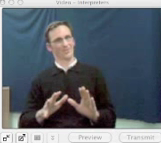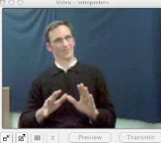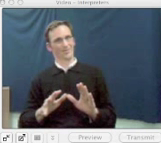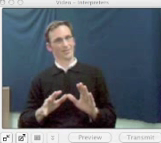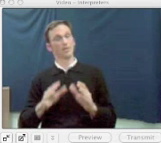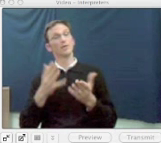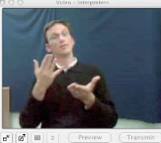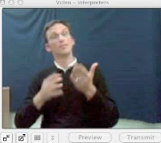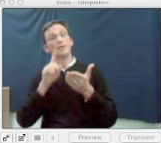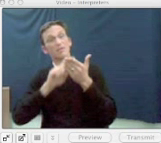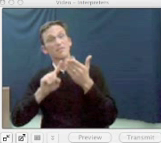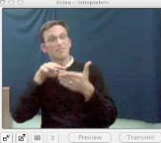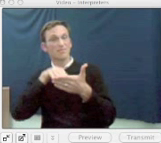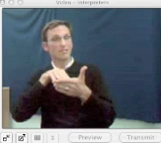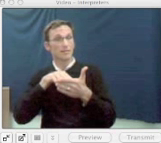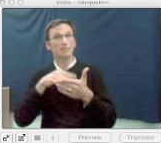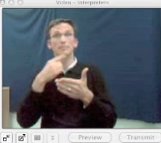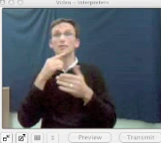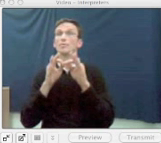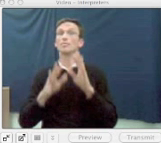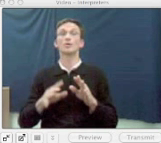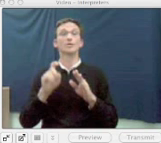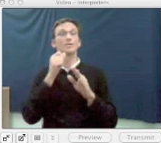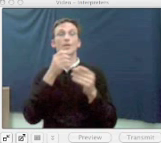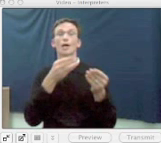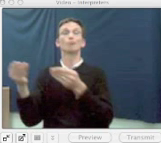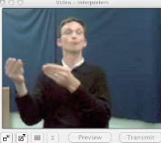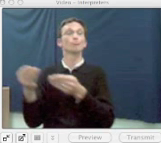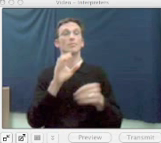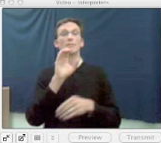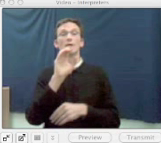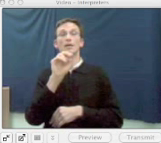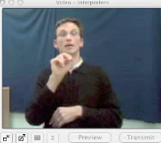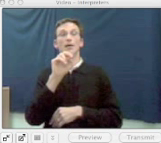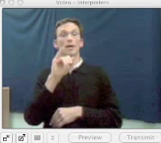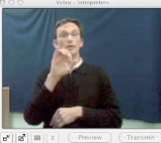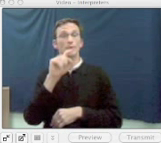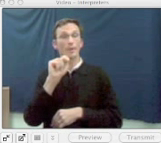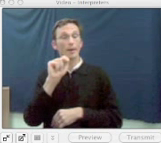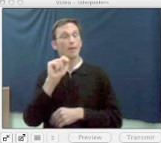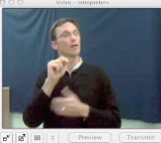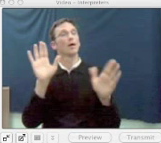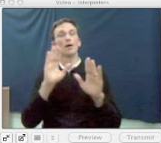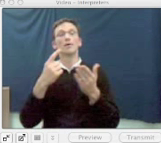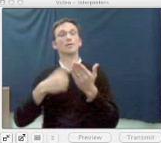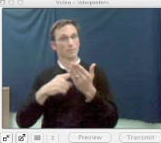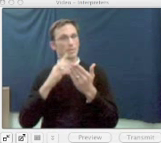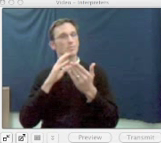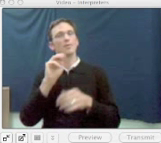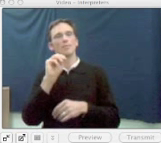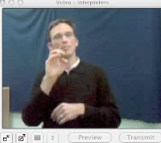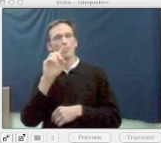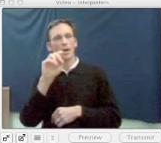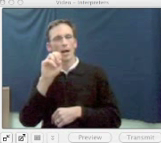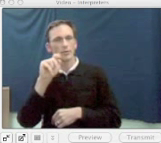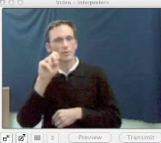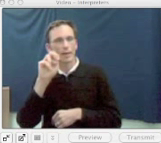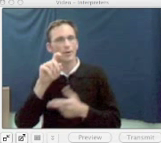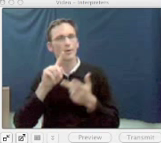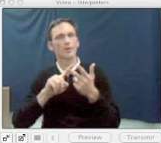interpreters do not solely act as conduits, sometimes they act as moderators, sometimes they act as clarifiers, sometimes they